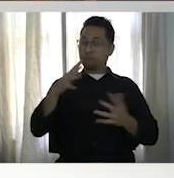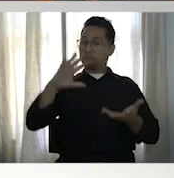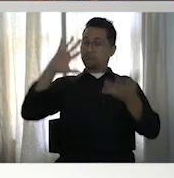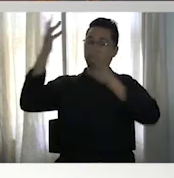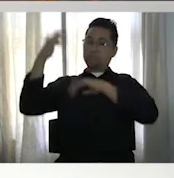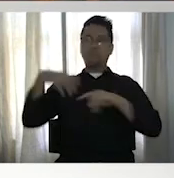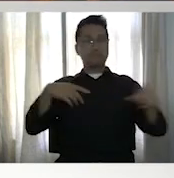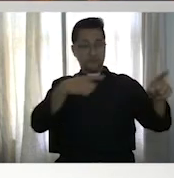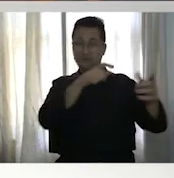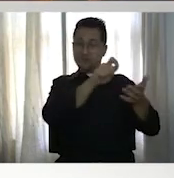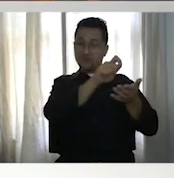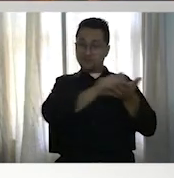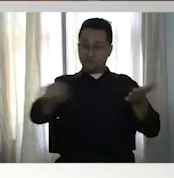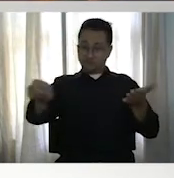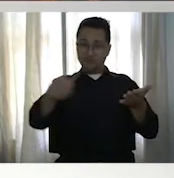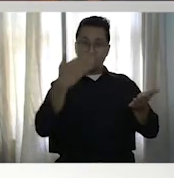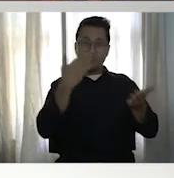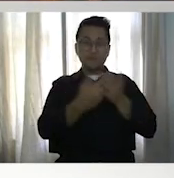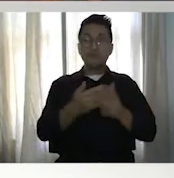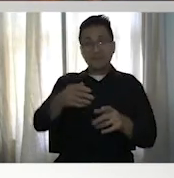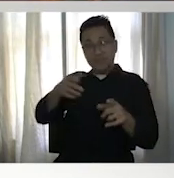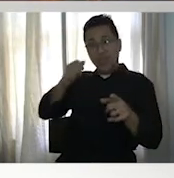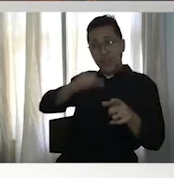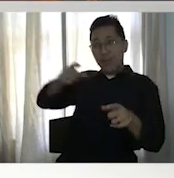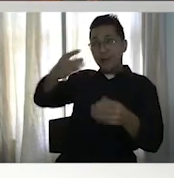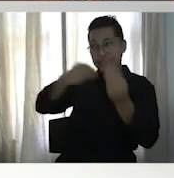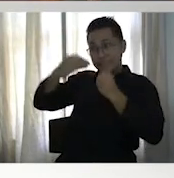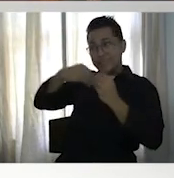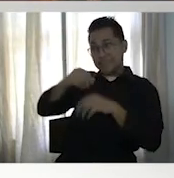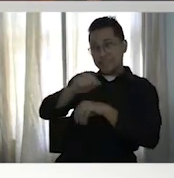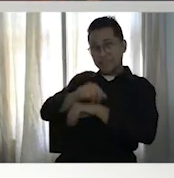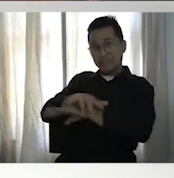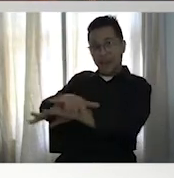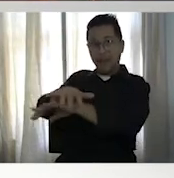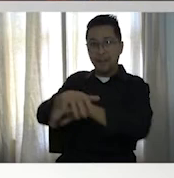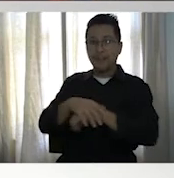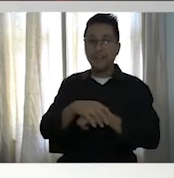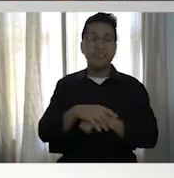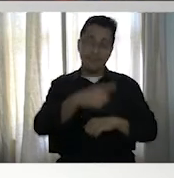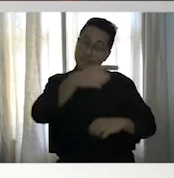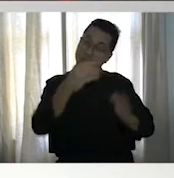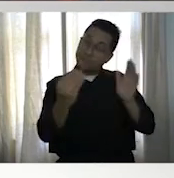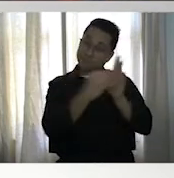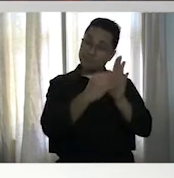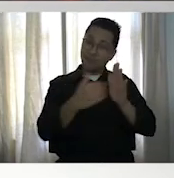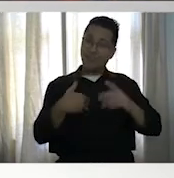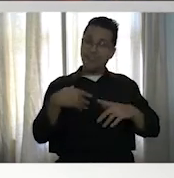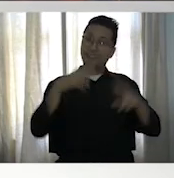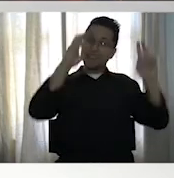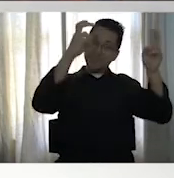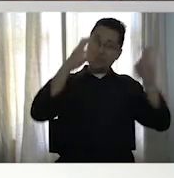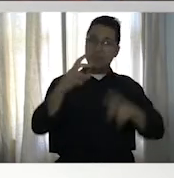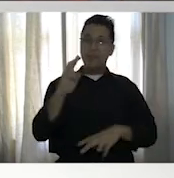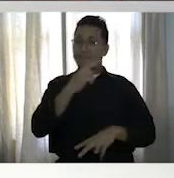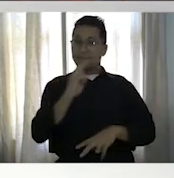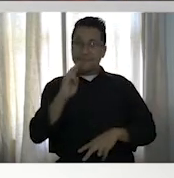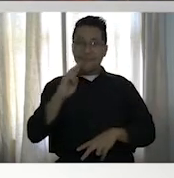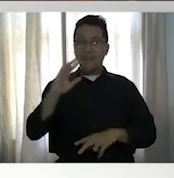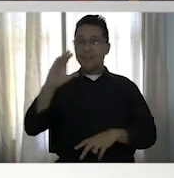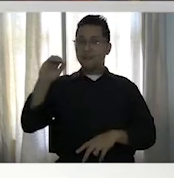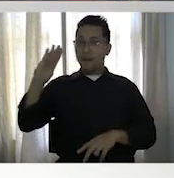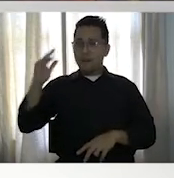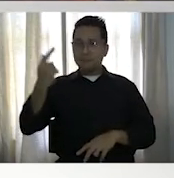good sentence. The girl is eating a spider, okay? I mean, she's got the subject, verb, object, but look what she did. She